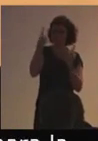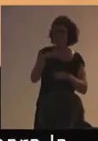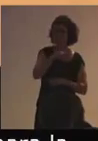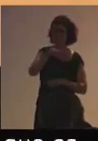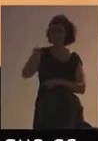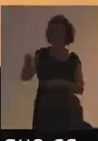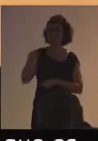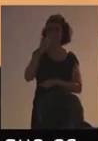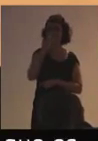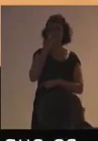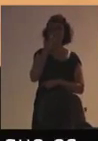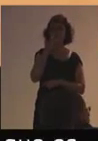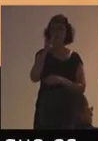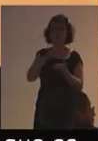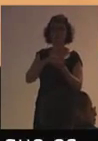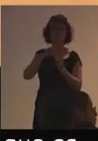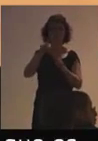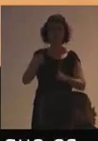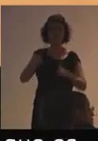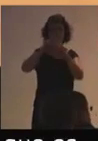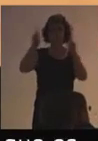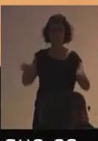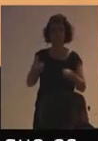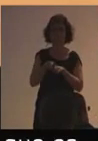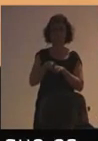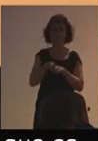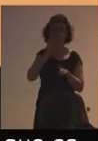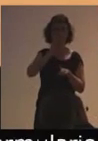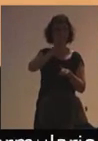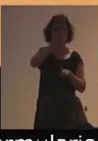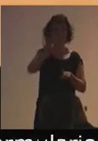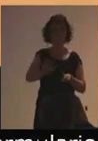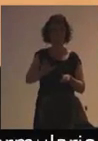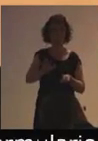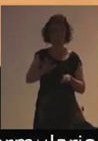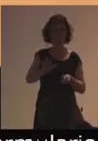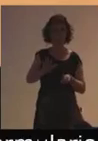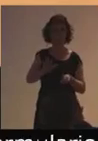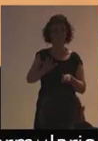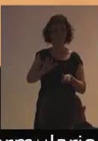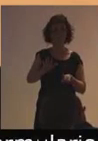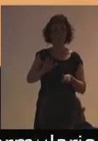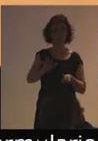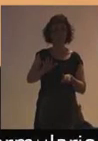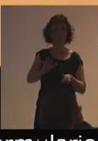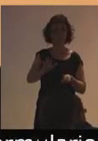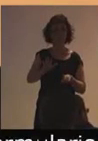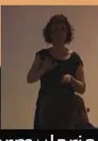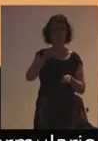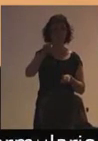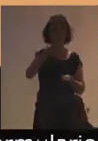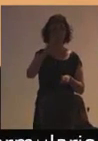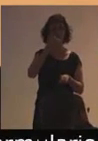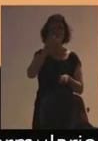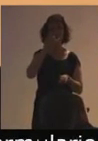they show an image and you have to type over the image. Now, there is a rich internet application that combines that with audio.